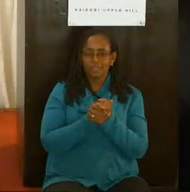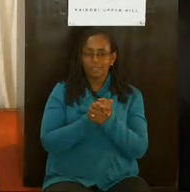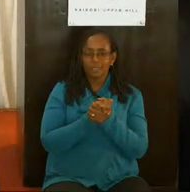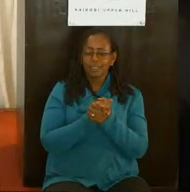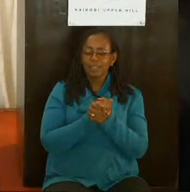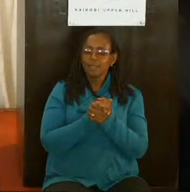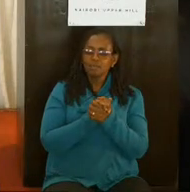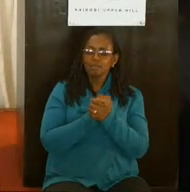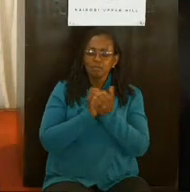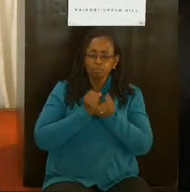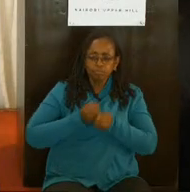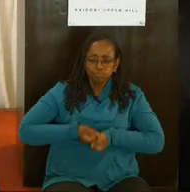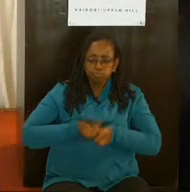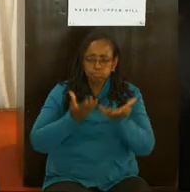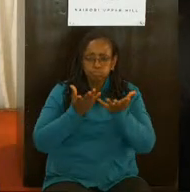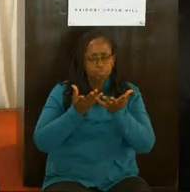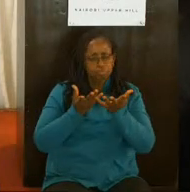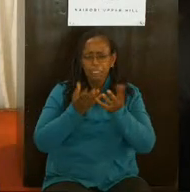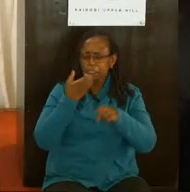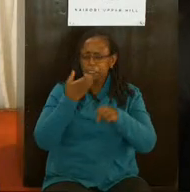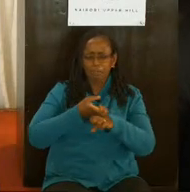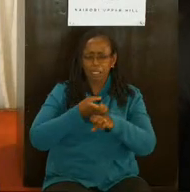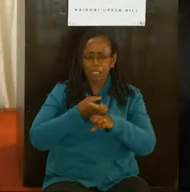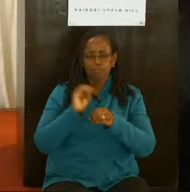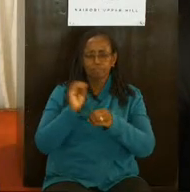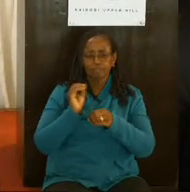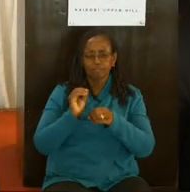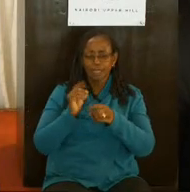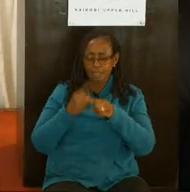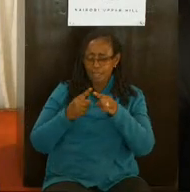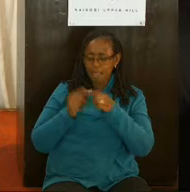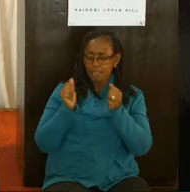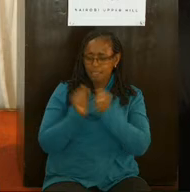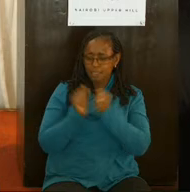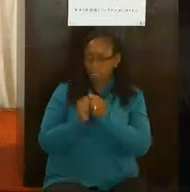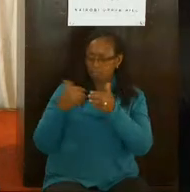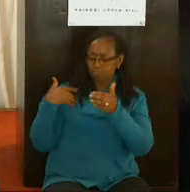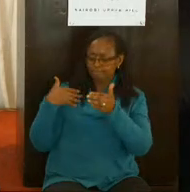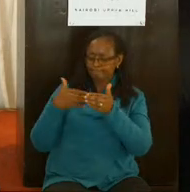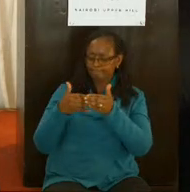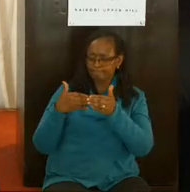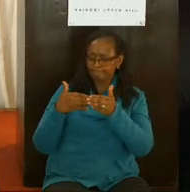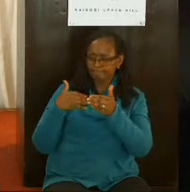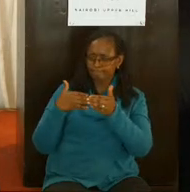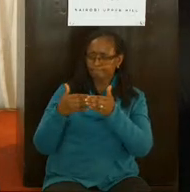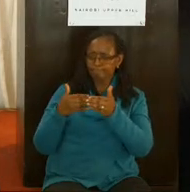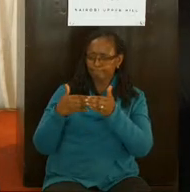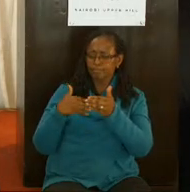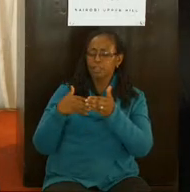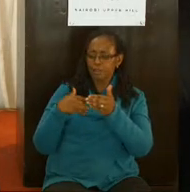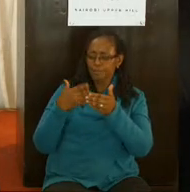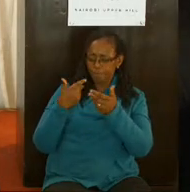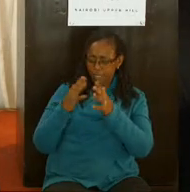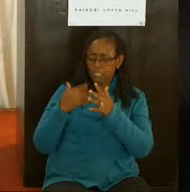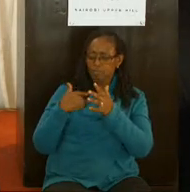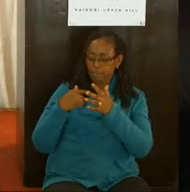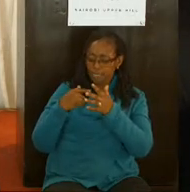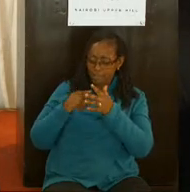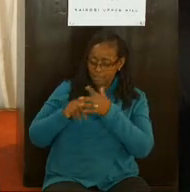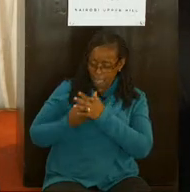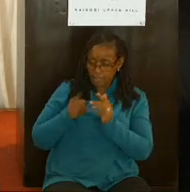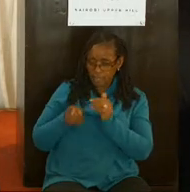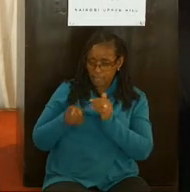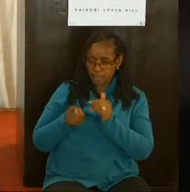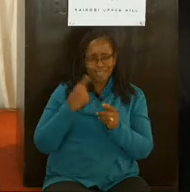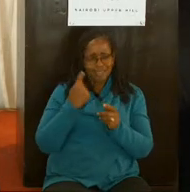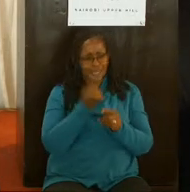going to be difficult going forward we have seen in the last 10 years or the last five years there is a lot of that that has come on and somebody talked about